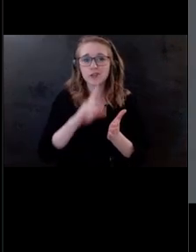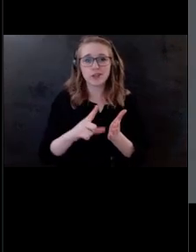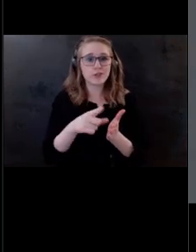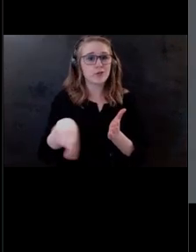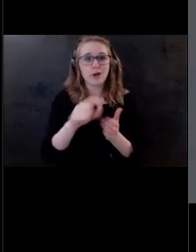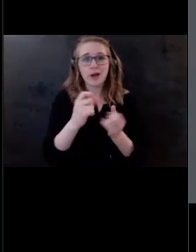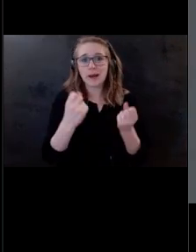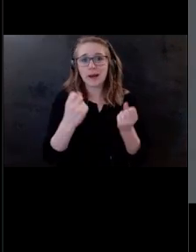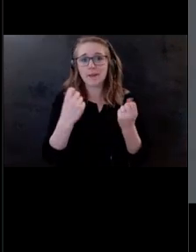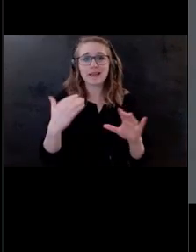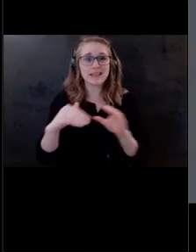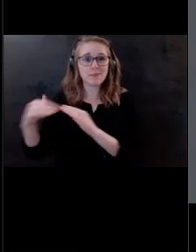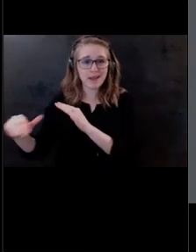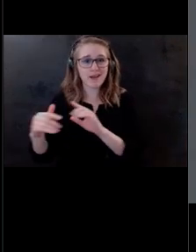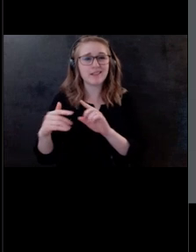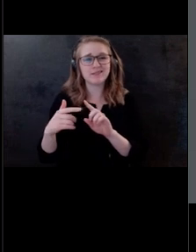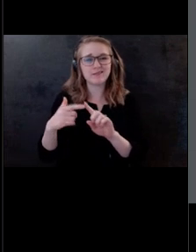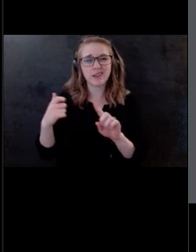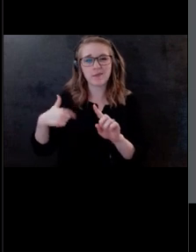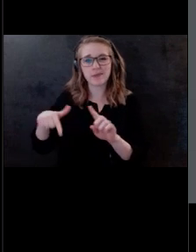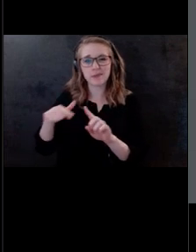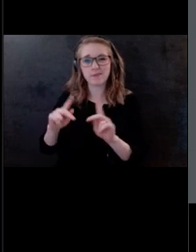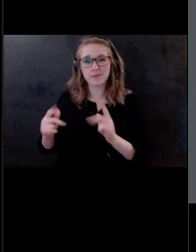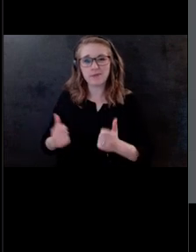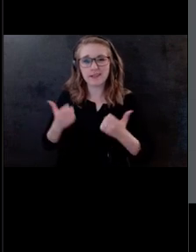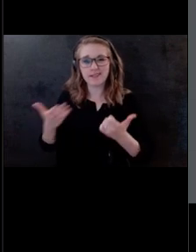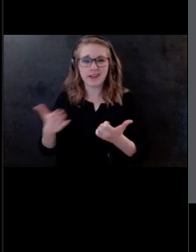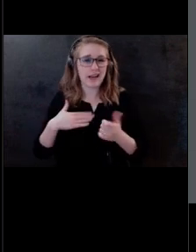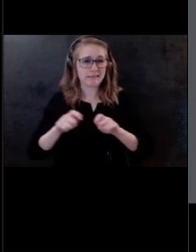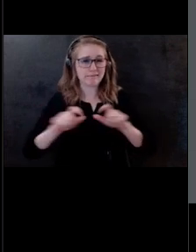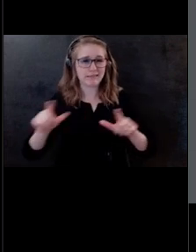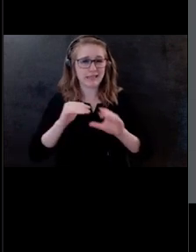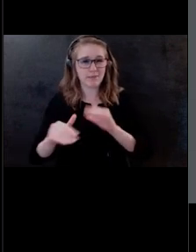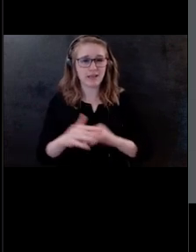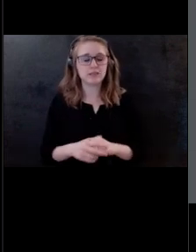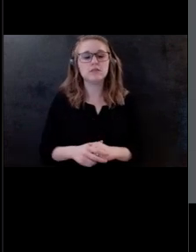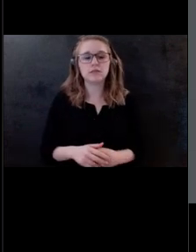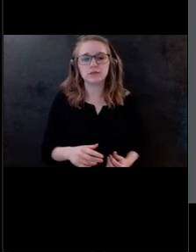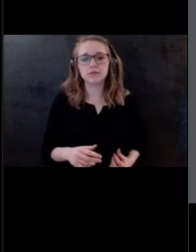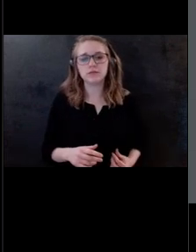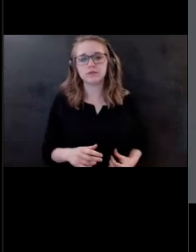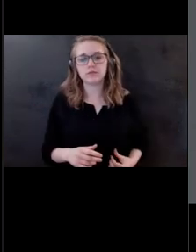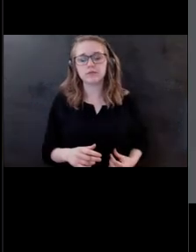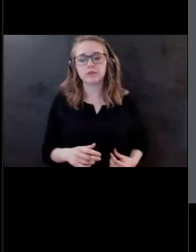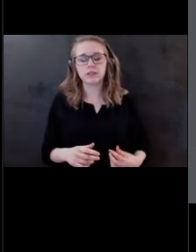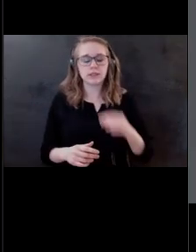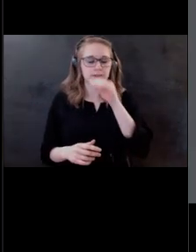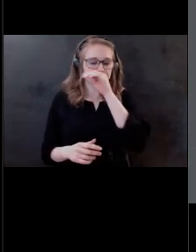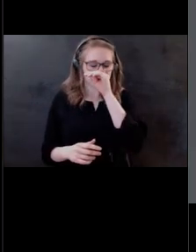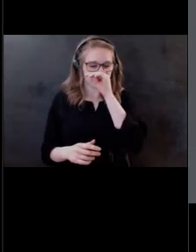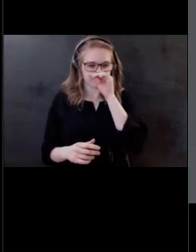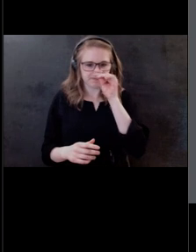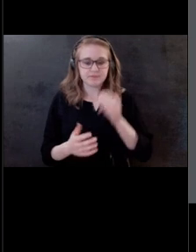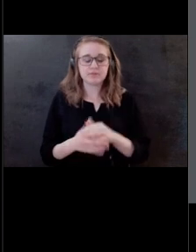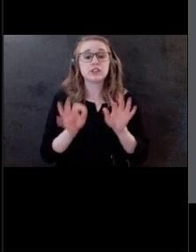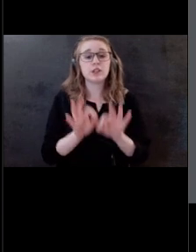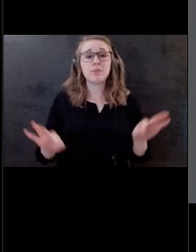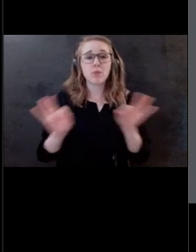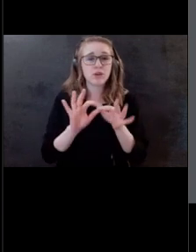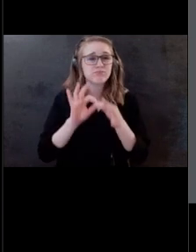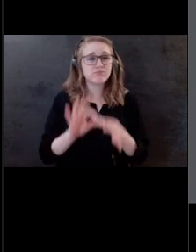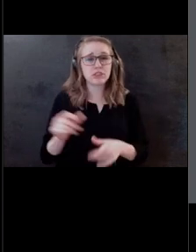kind of blame my mass email on that. There are numerous studies out there for parking and redevelopment. That is an important aspect of